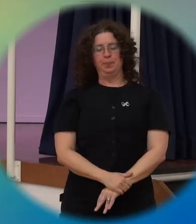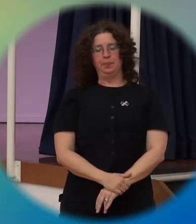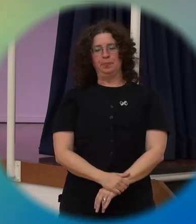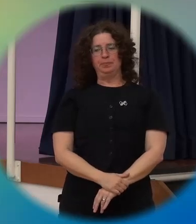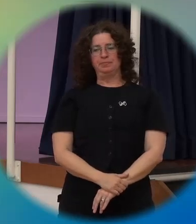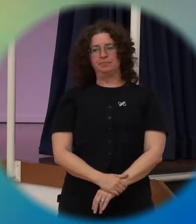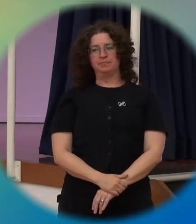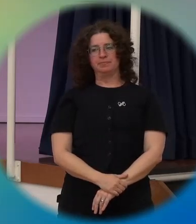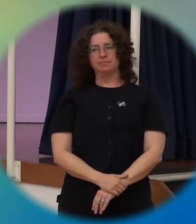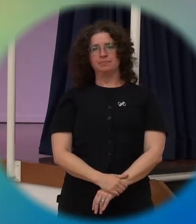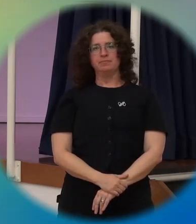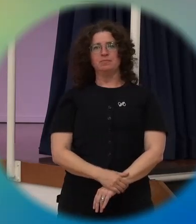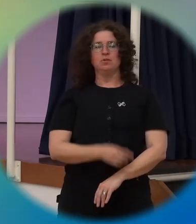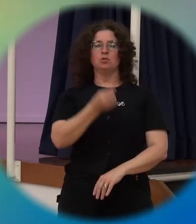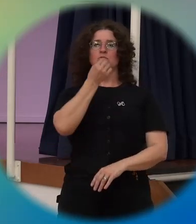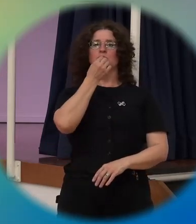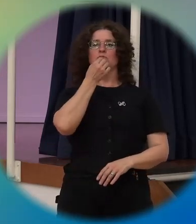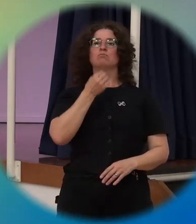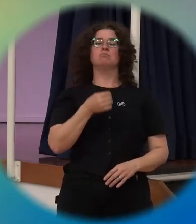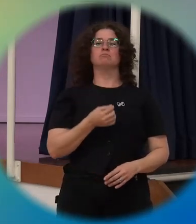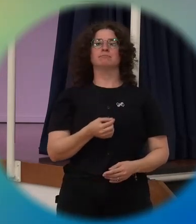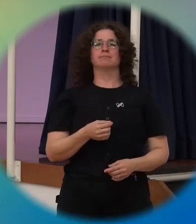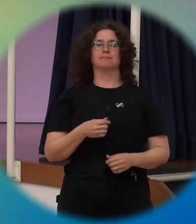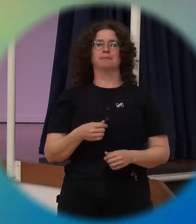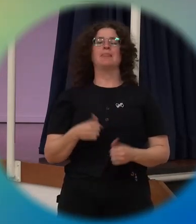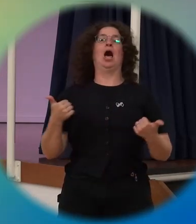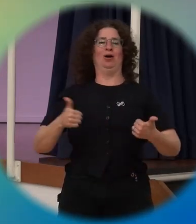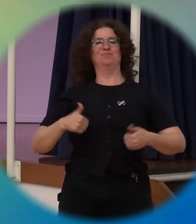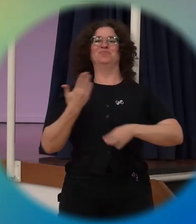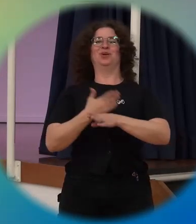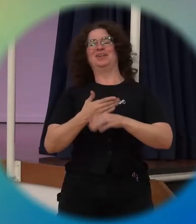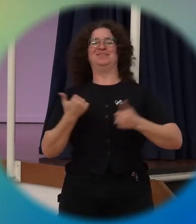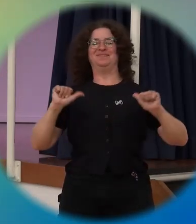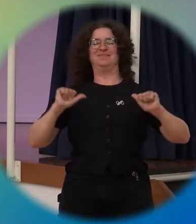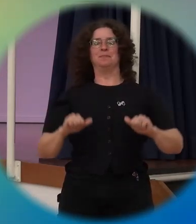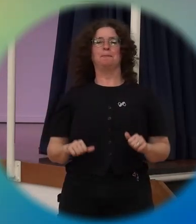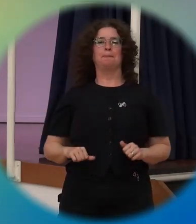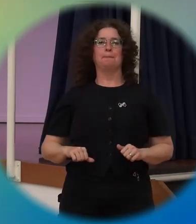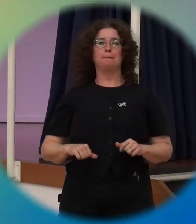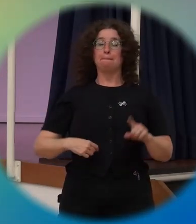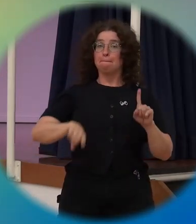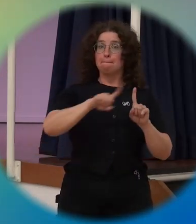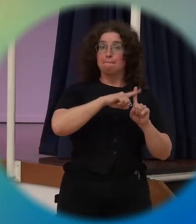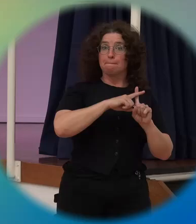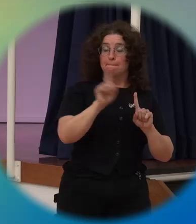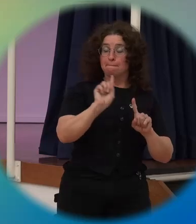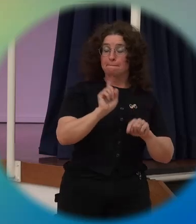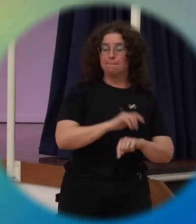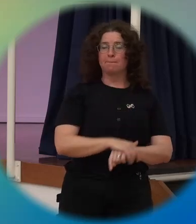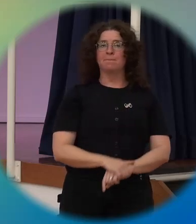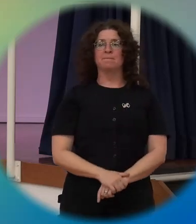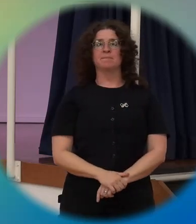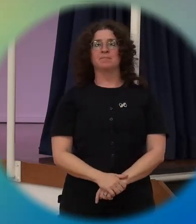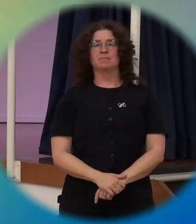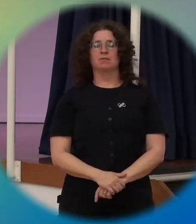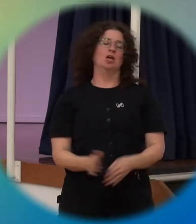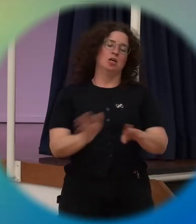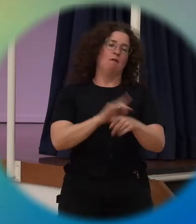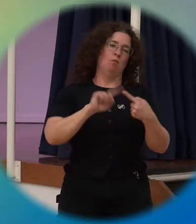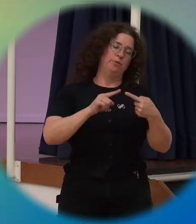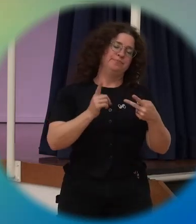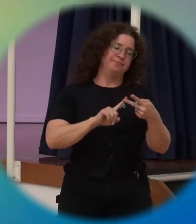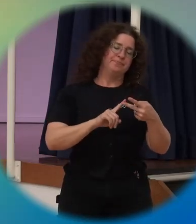There are multiple pros to there we go. All right. There are multiple pros to using assembly definitions, the first of which we've already